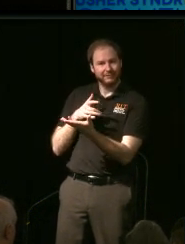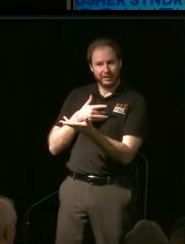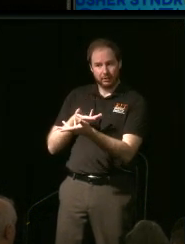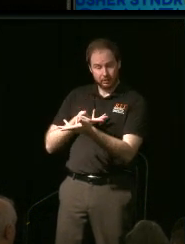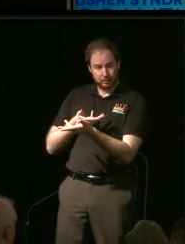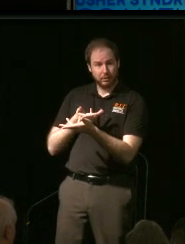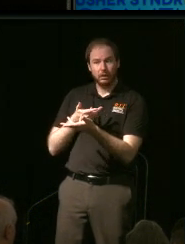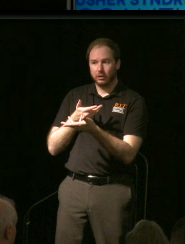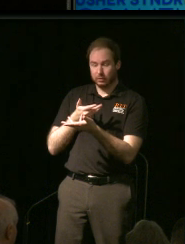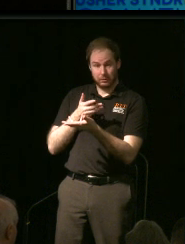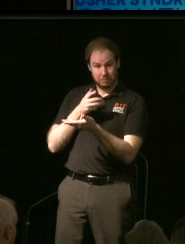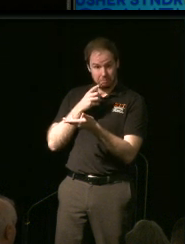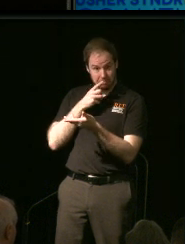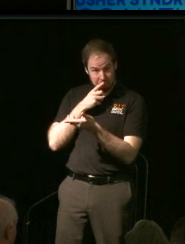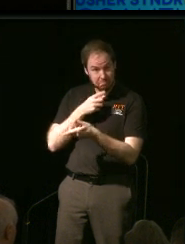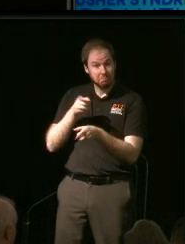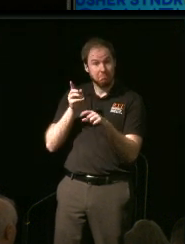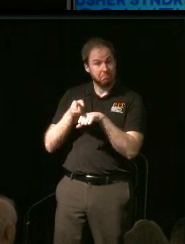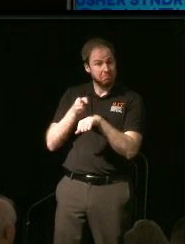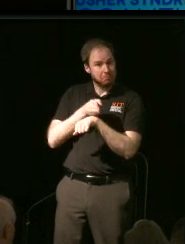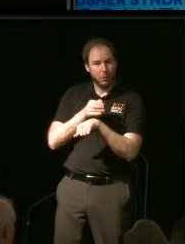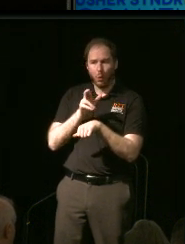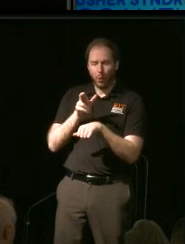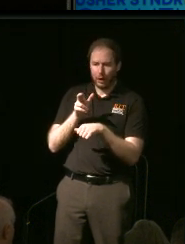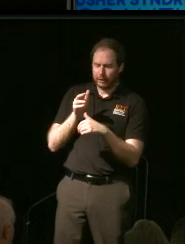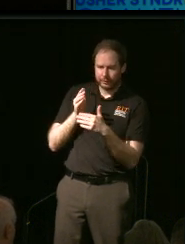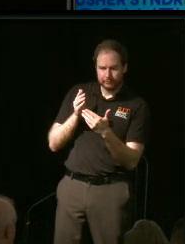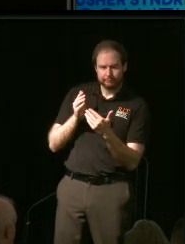going to tell us whether this drug is working?